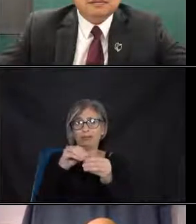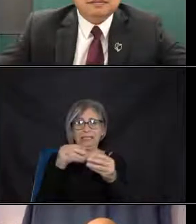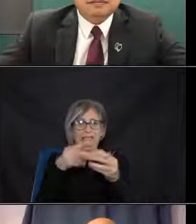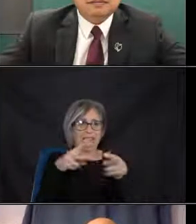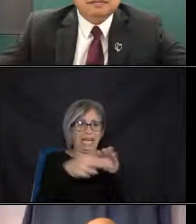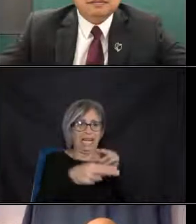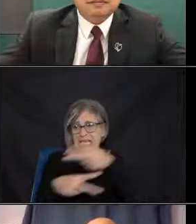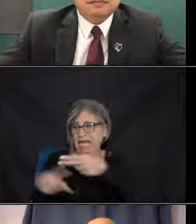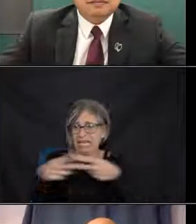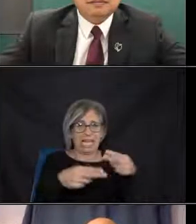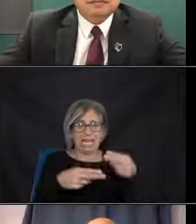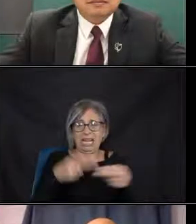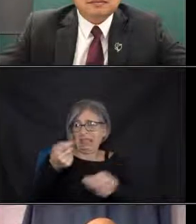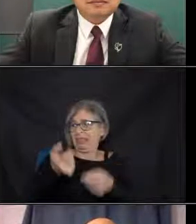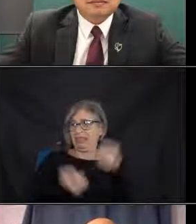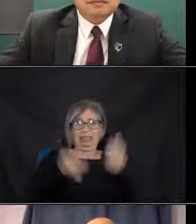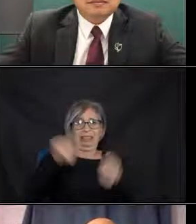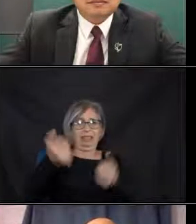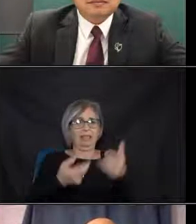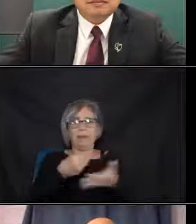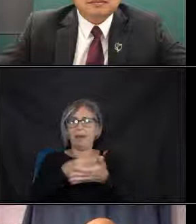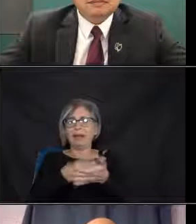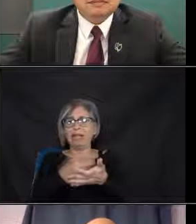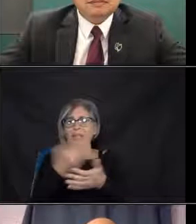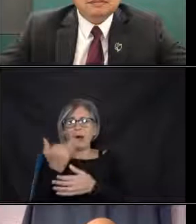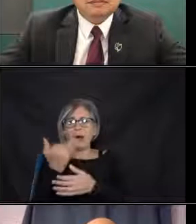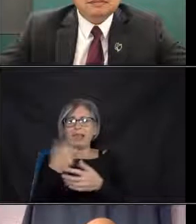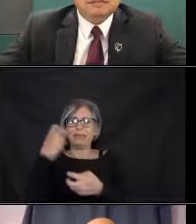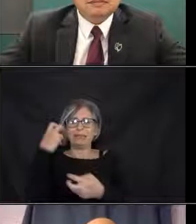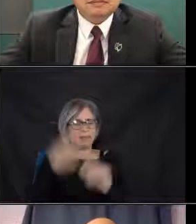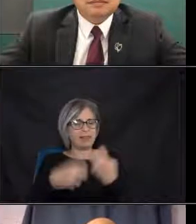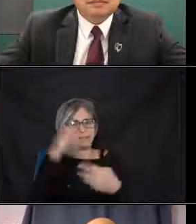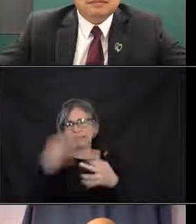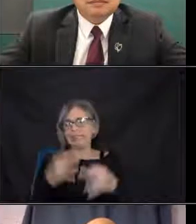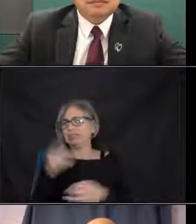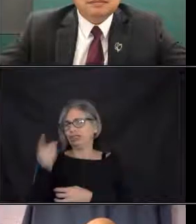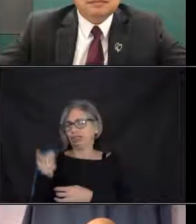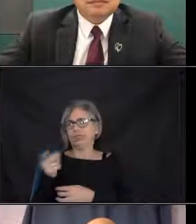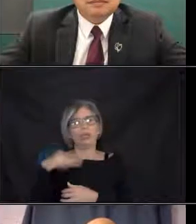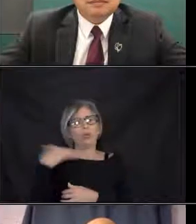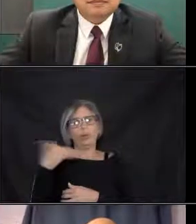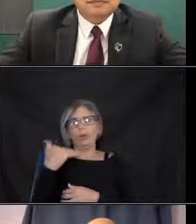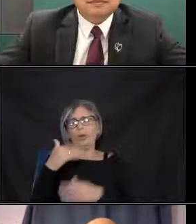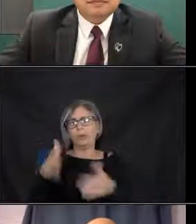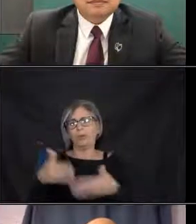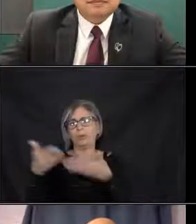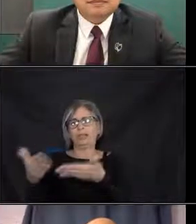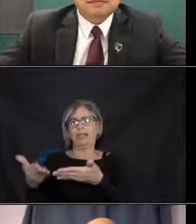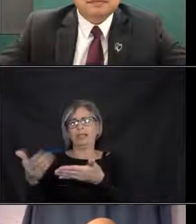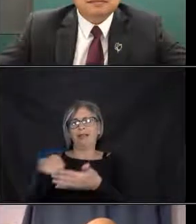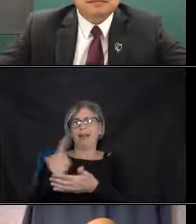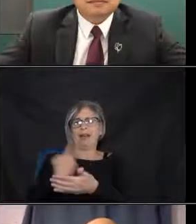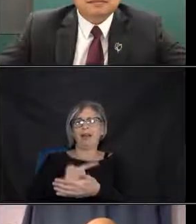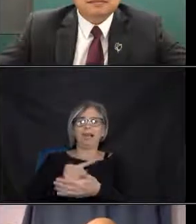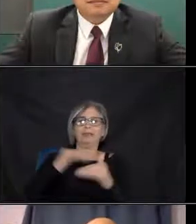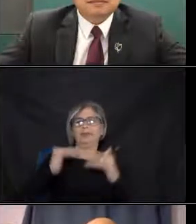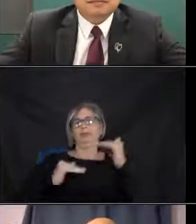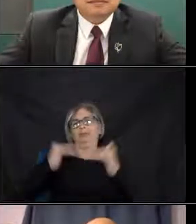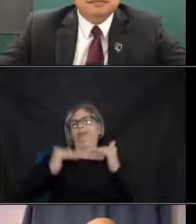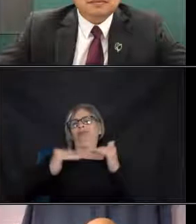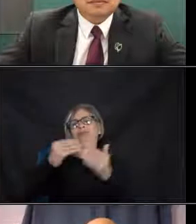things that we might not want to cut because they made the tough decisions and presented us a balanced budget for all intents and